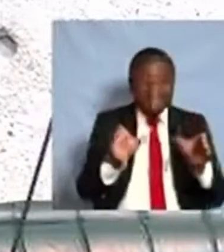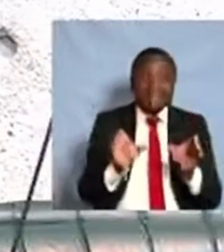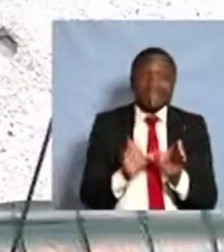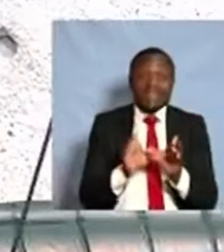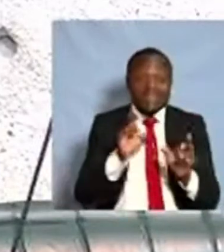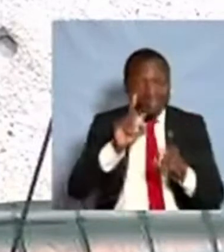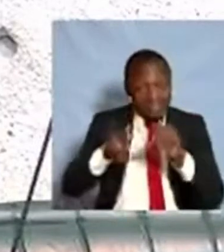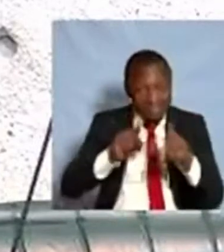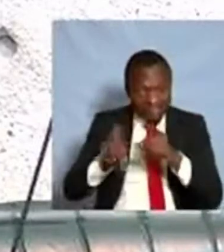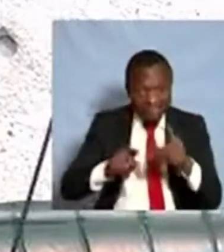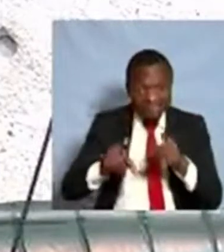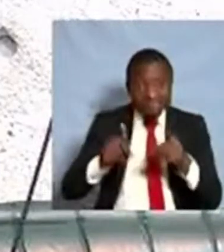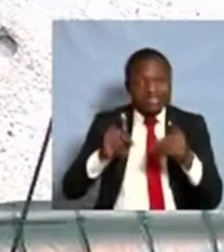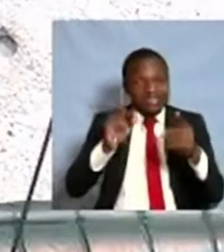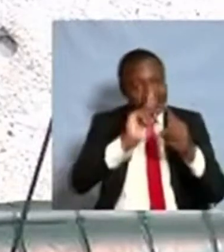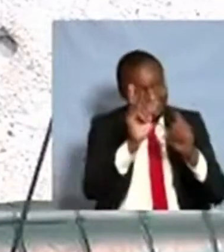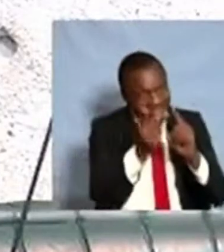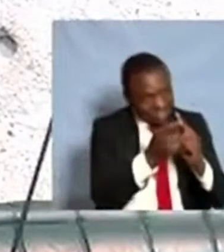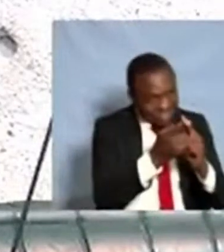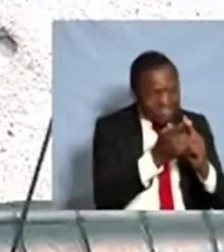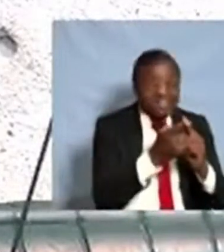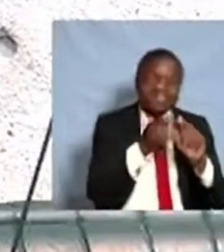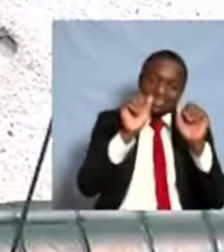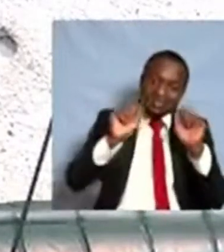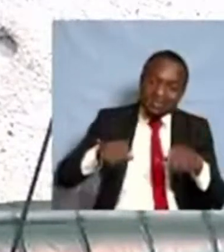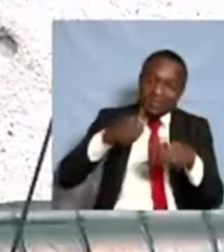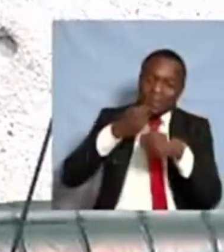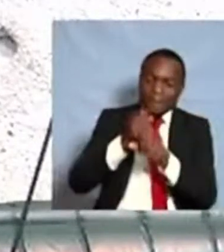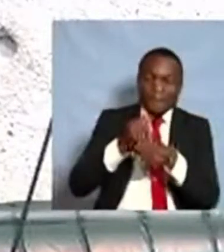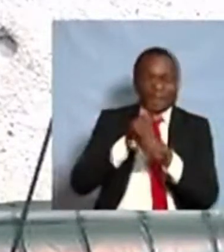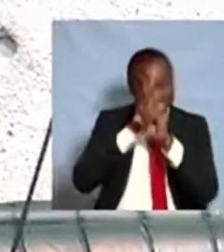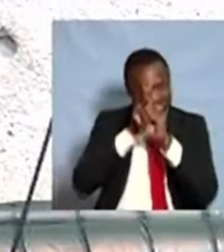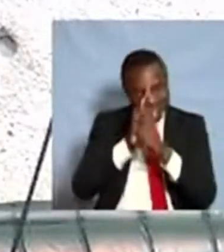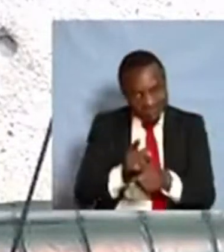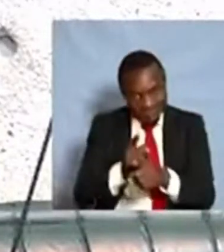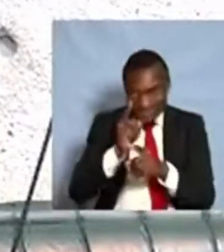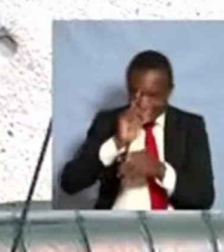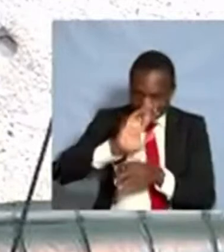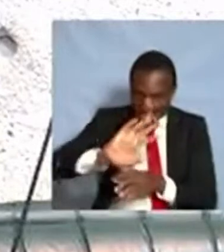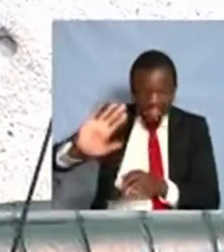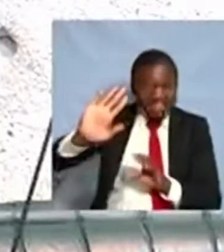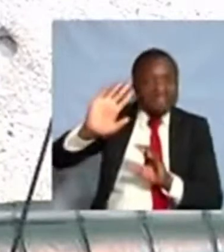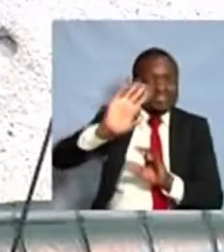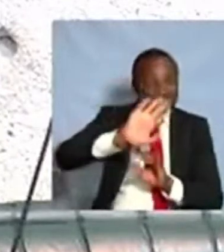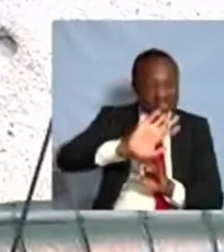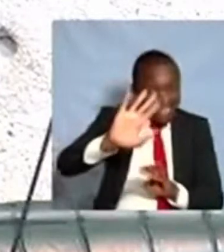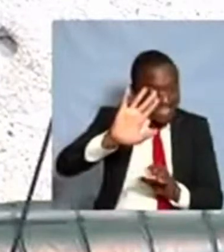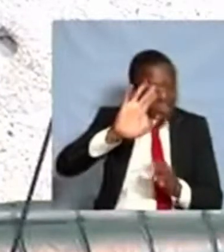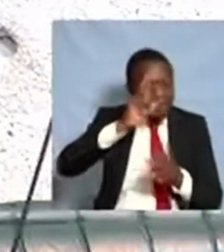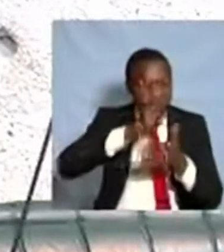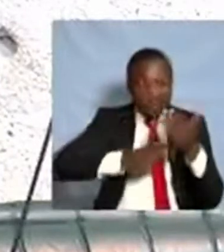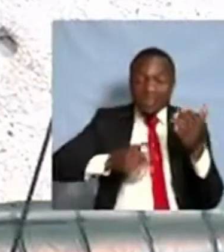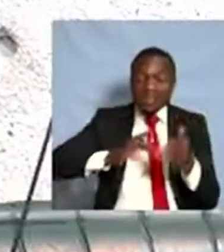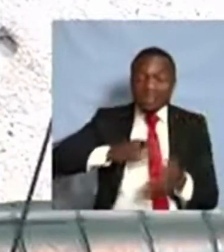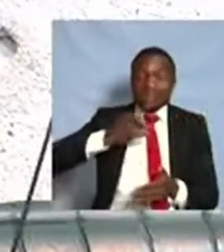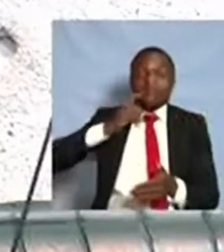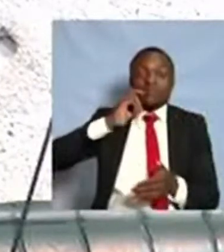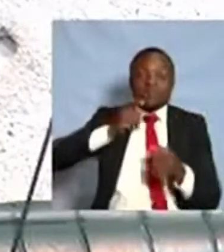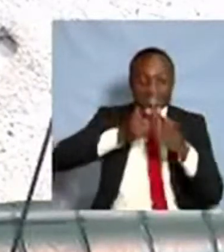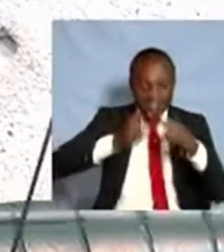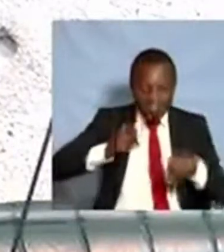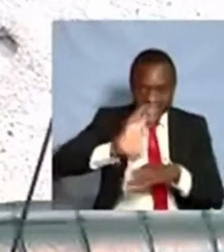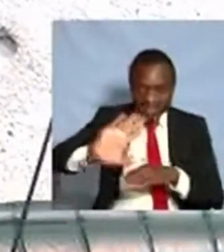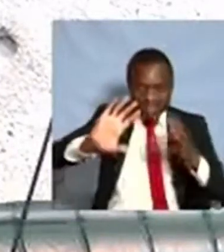the people now in our districts are able to make decisions on their own and what they feel should be done in